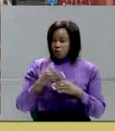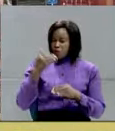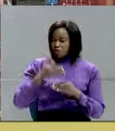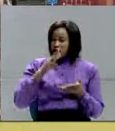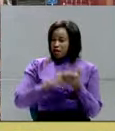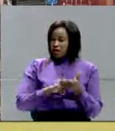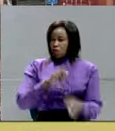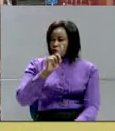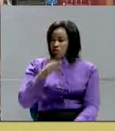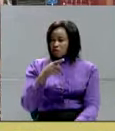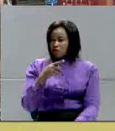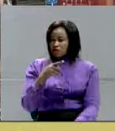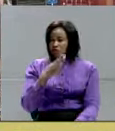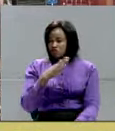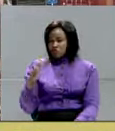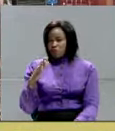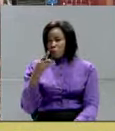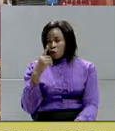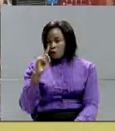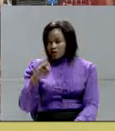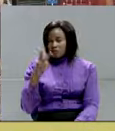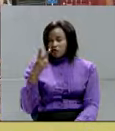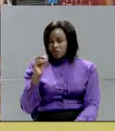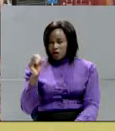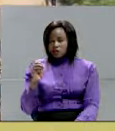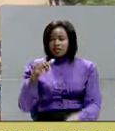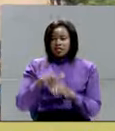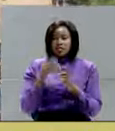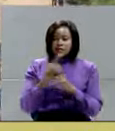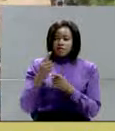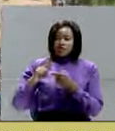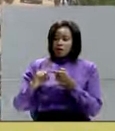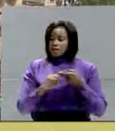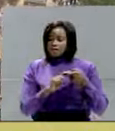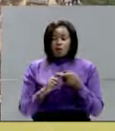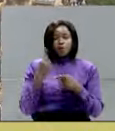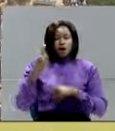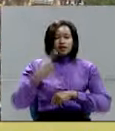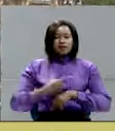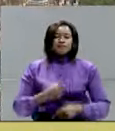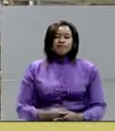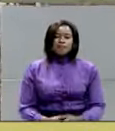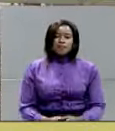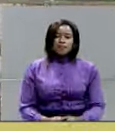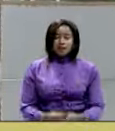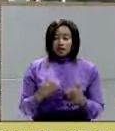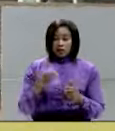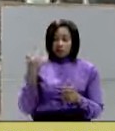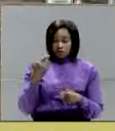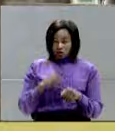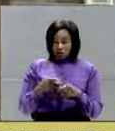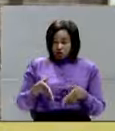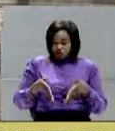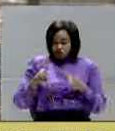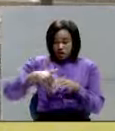least 1,000 to 1,200 incoming consignments in a day. Previously, before we had this exit road, we were using